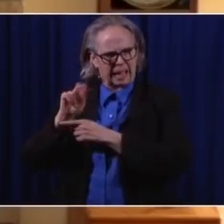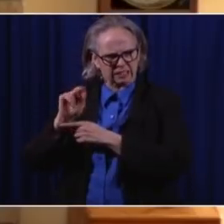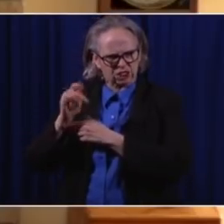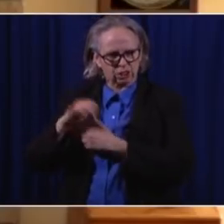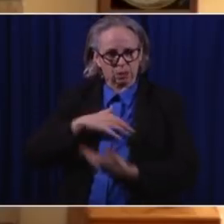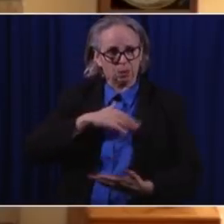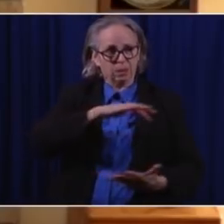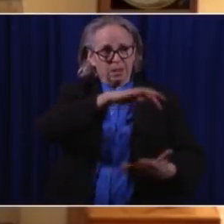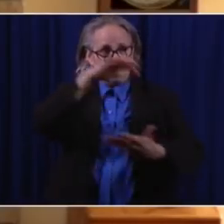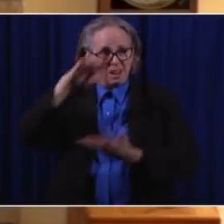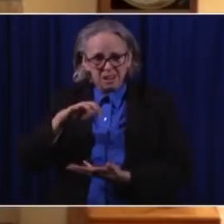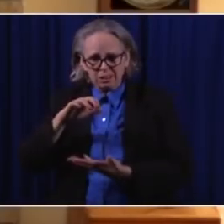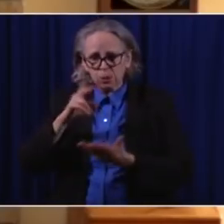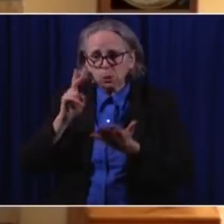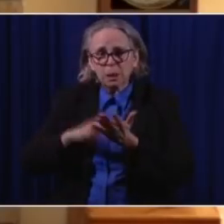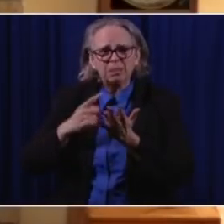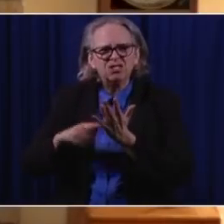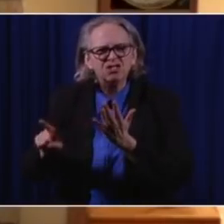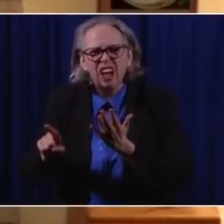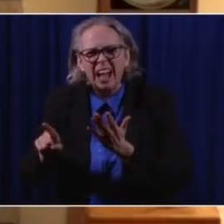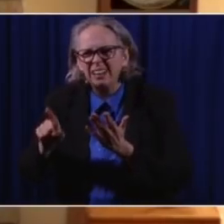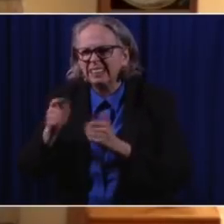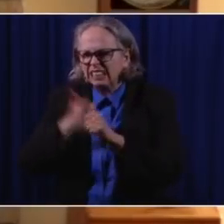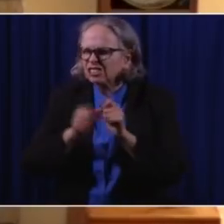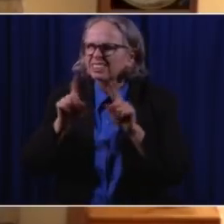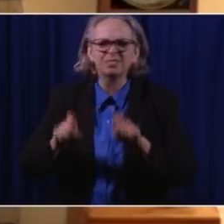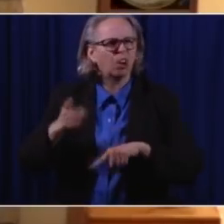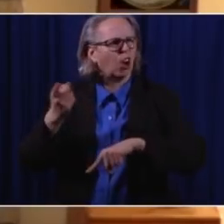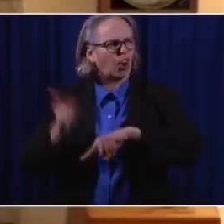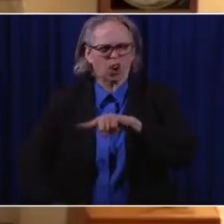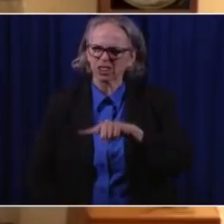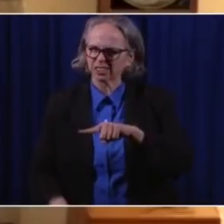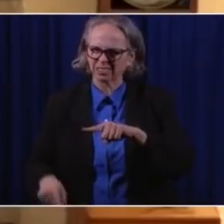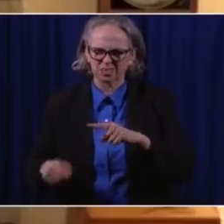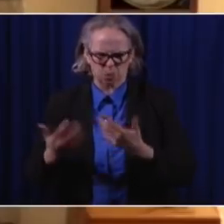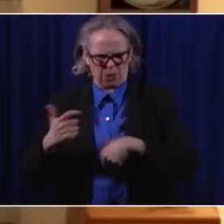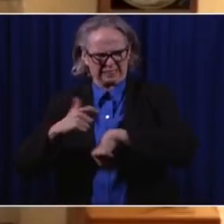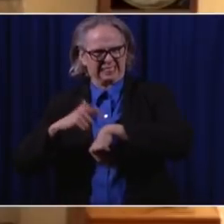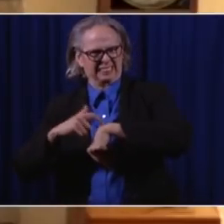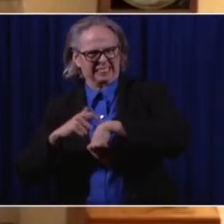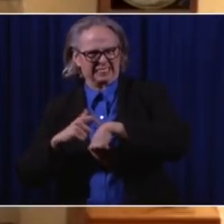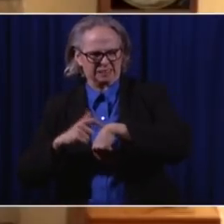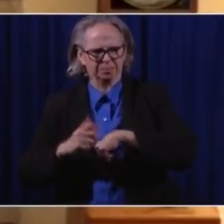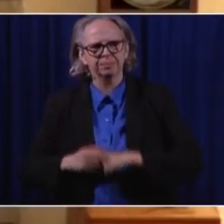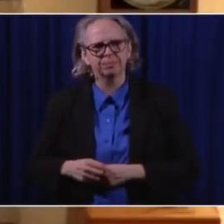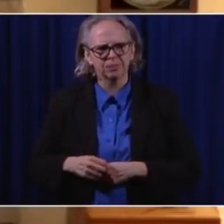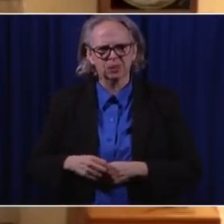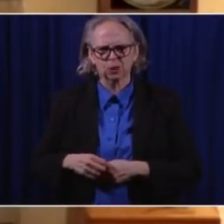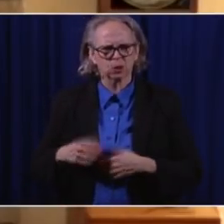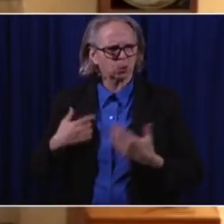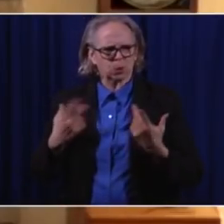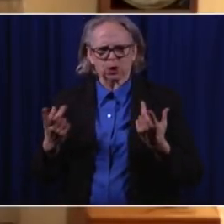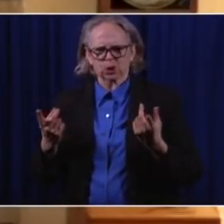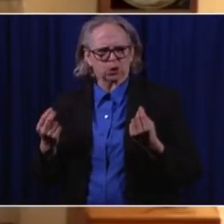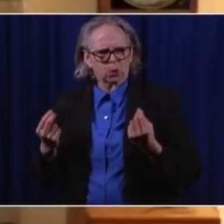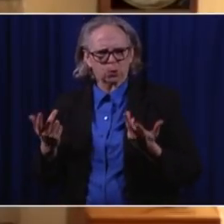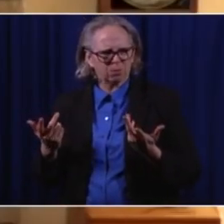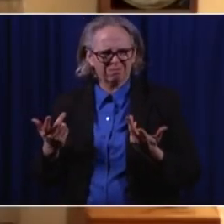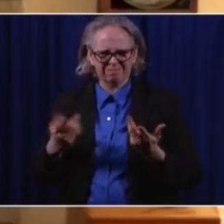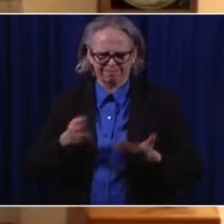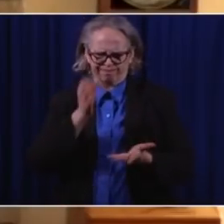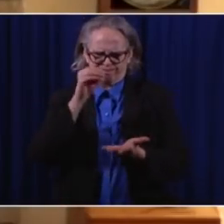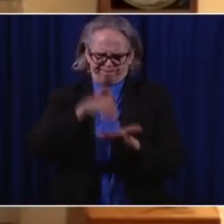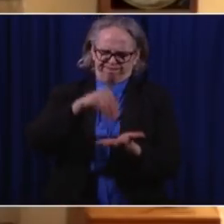these tests. And so the only thing that was dropping in, the only thing that continues to drop in is when that test has